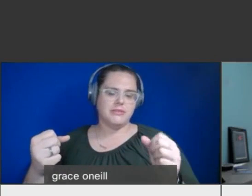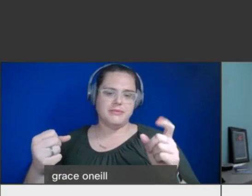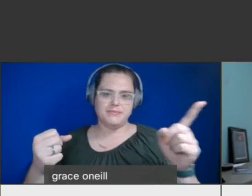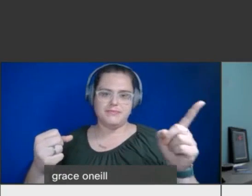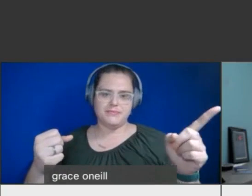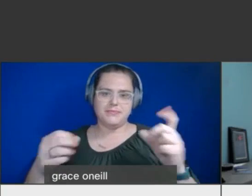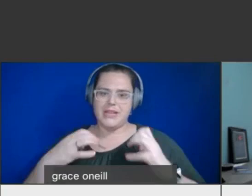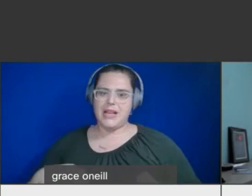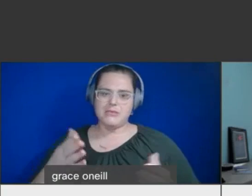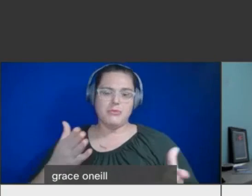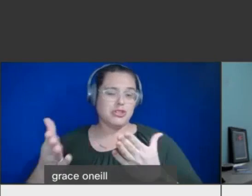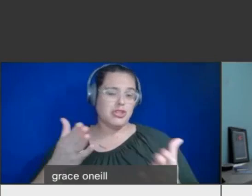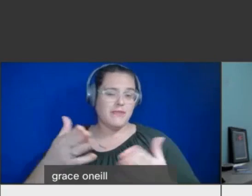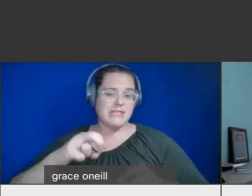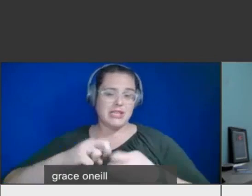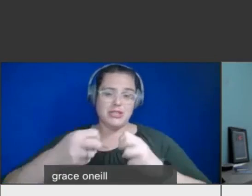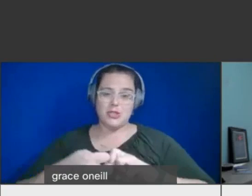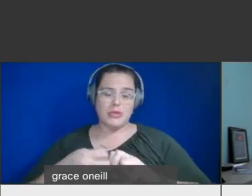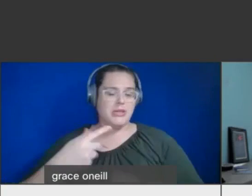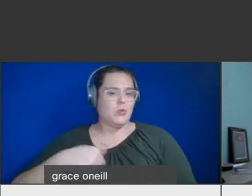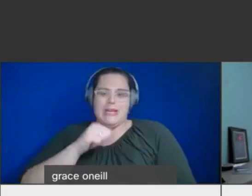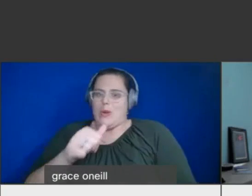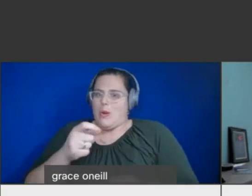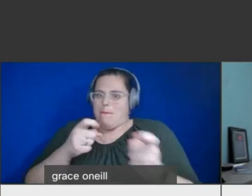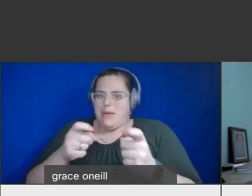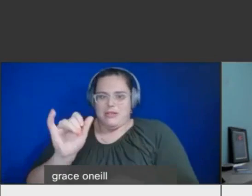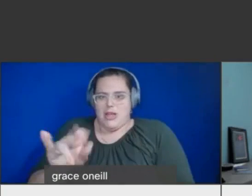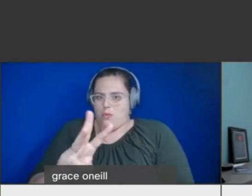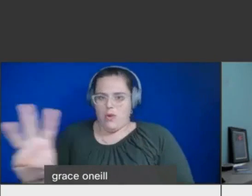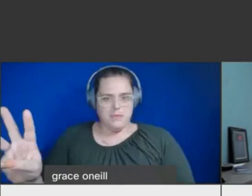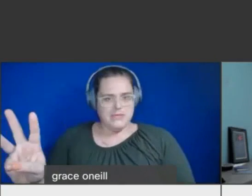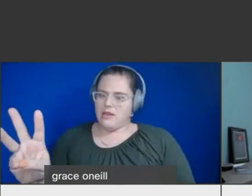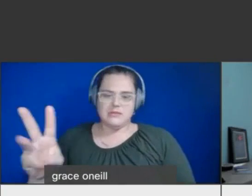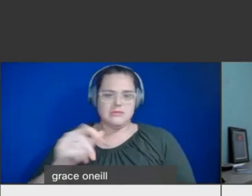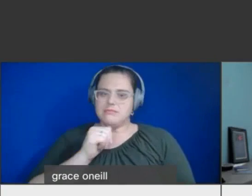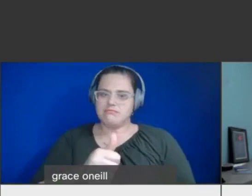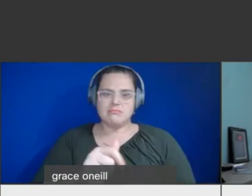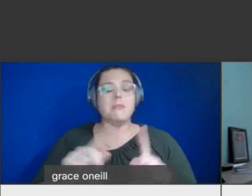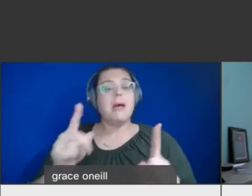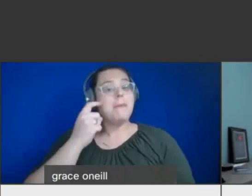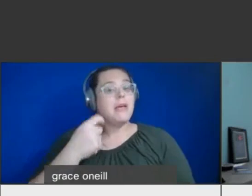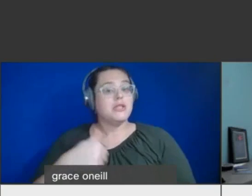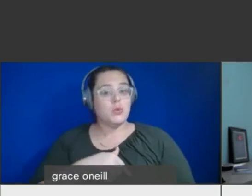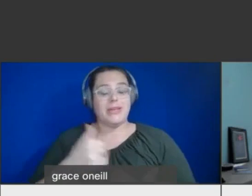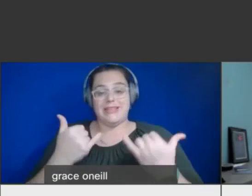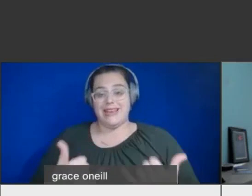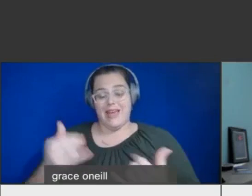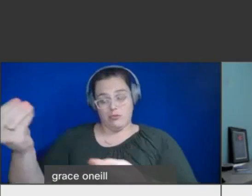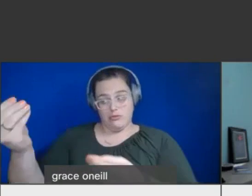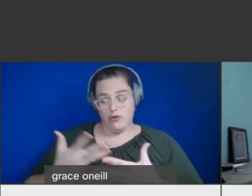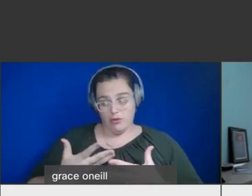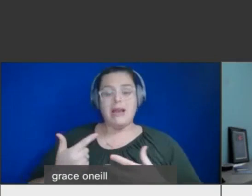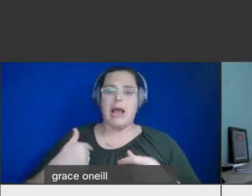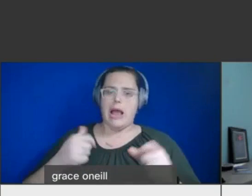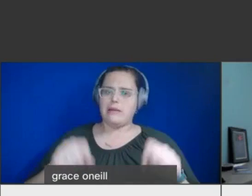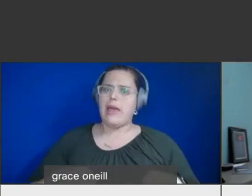customer service issue. We don't manage their site, but because we just now being informed about that, I could reach